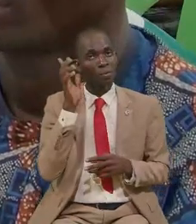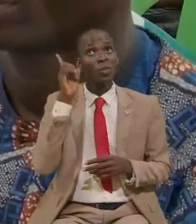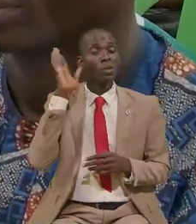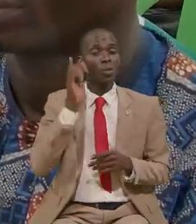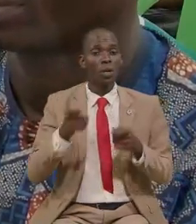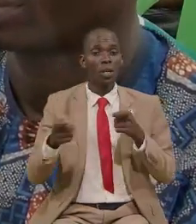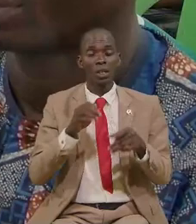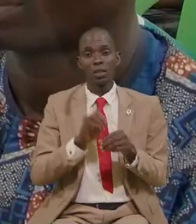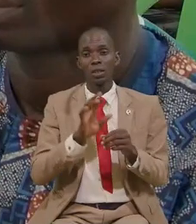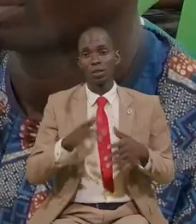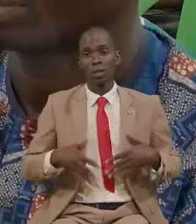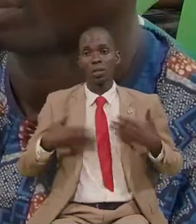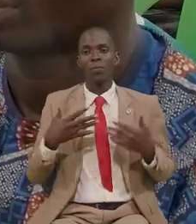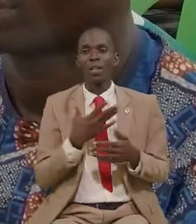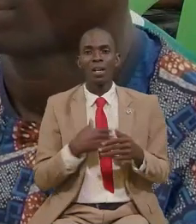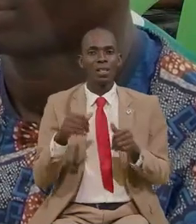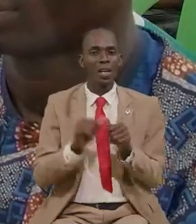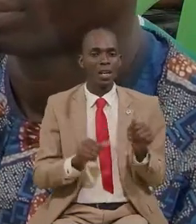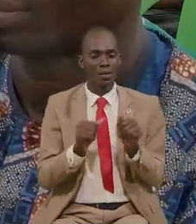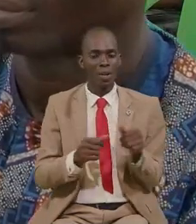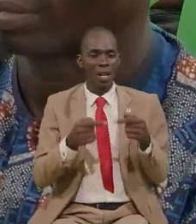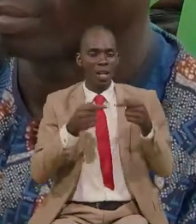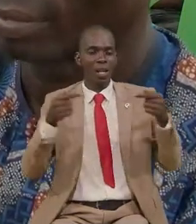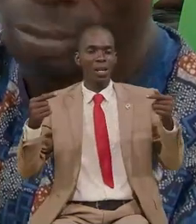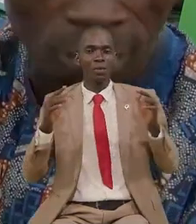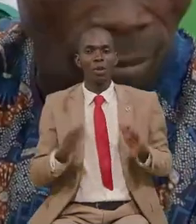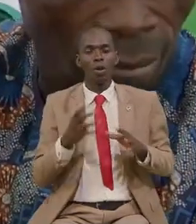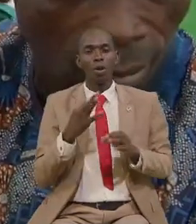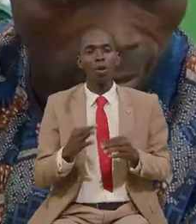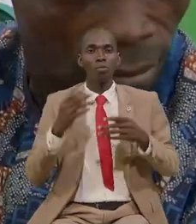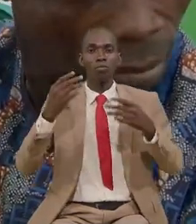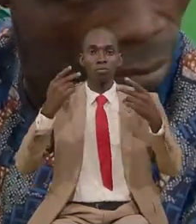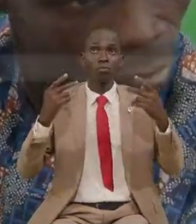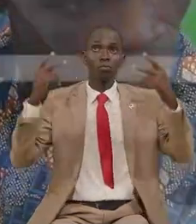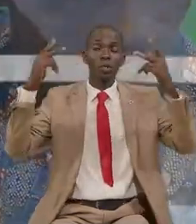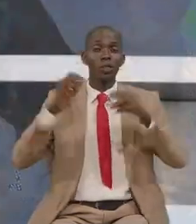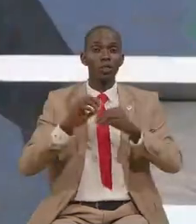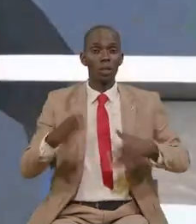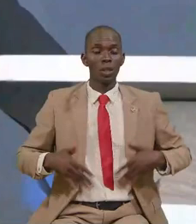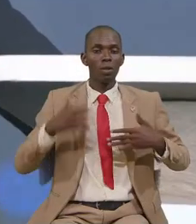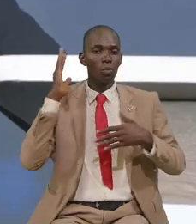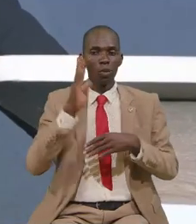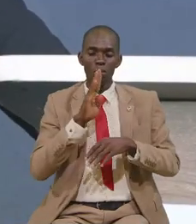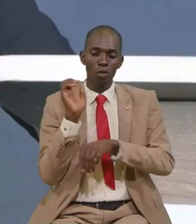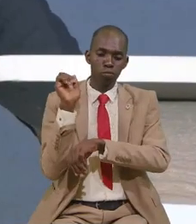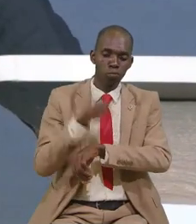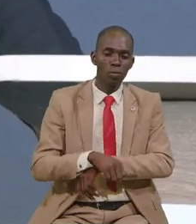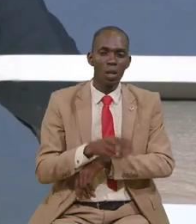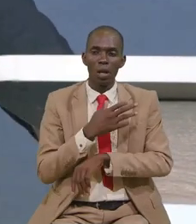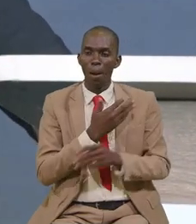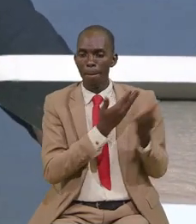life, and every enemy of progress in your life will be subdued and brought down